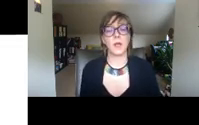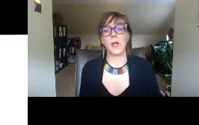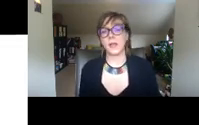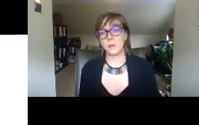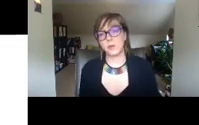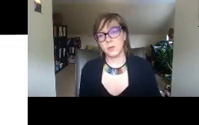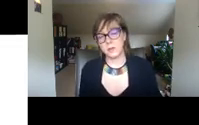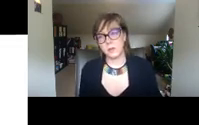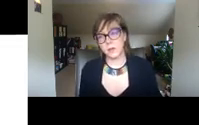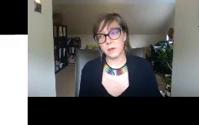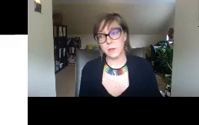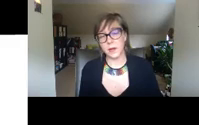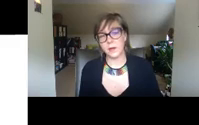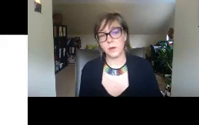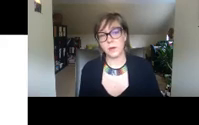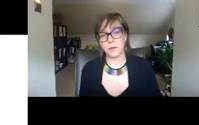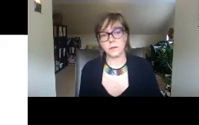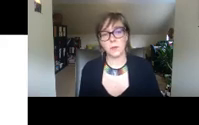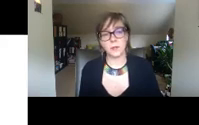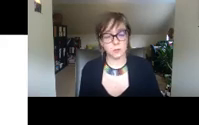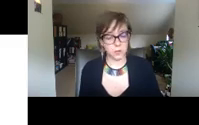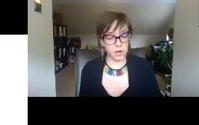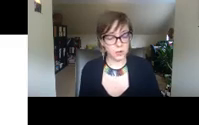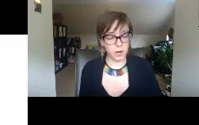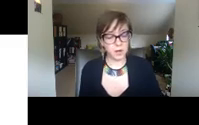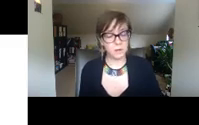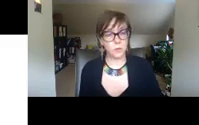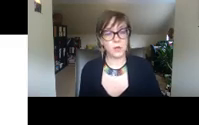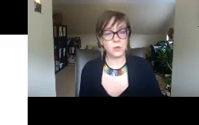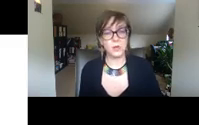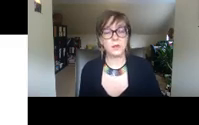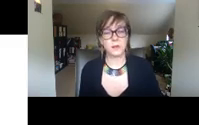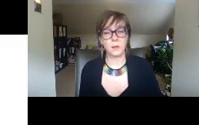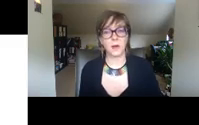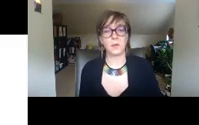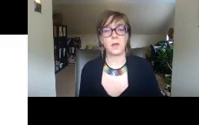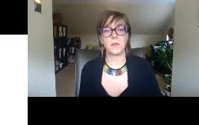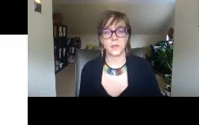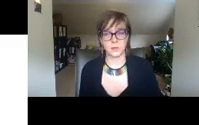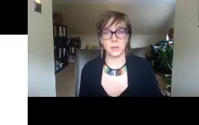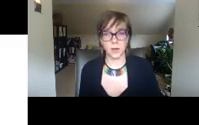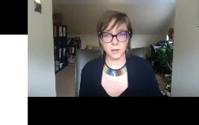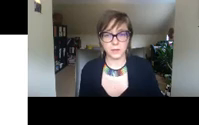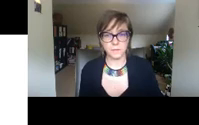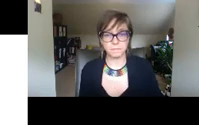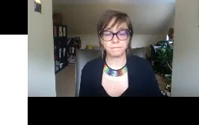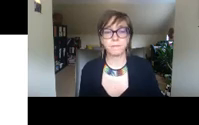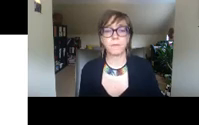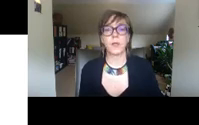concept. I think we do need to think a little bit, and I know I've gone 2 minutes over here. We do need to think about the standards of